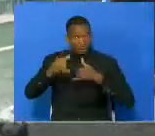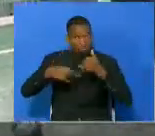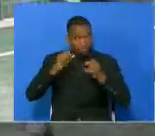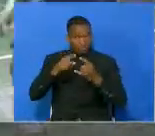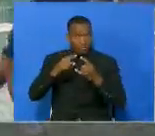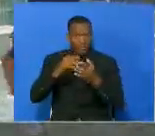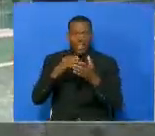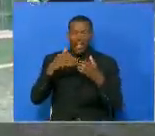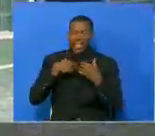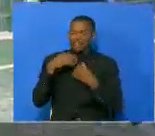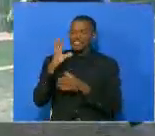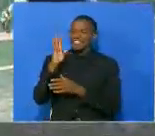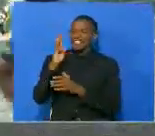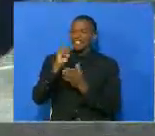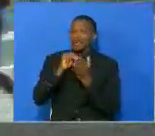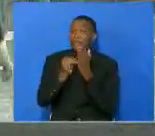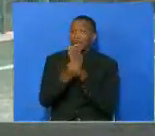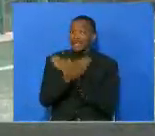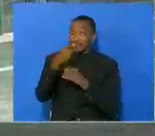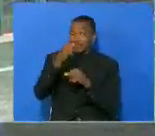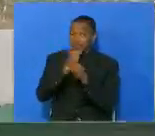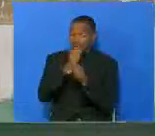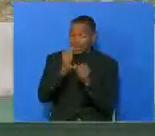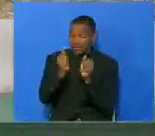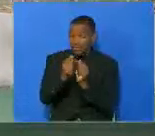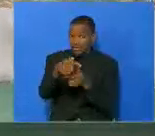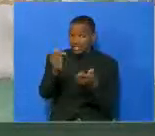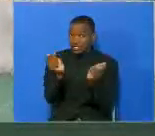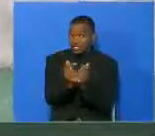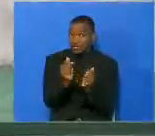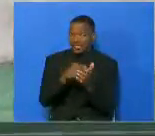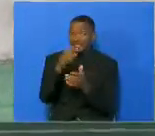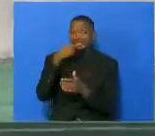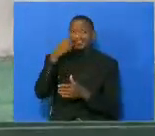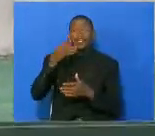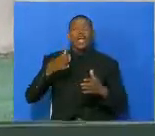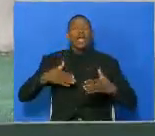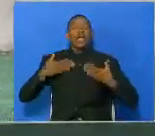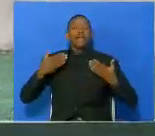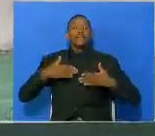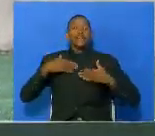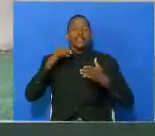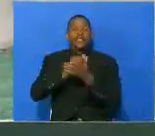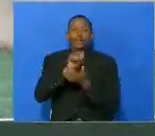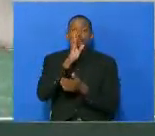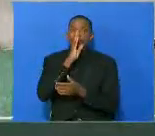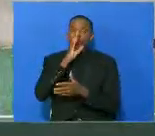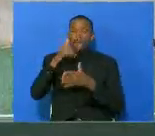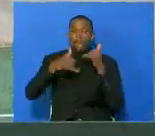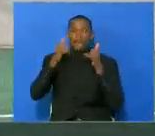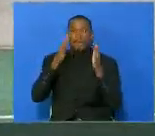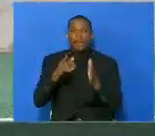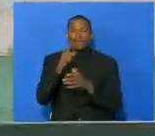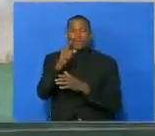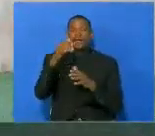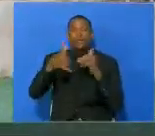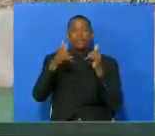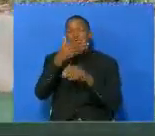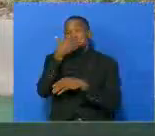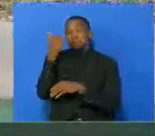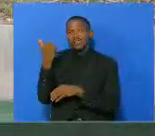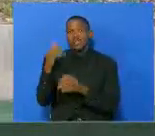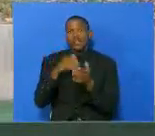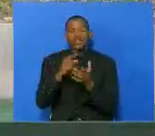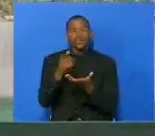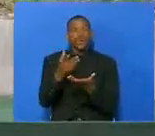setseng ana le dikgweditse thataro a ntse a na le setlhopha seo, o tlhalositse gore o itumelela gore batshameki ba bašwa mo setlhopheng seo ba tshamekile sentle,